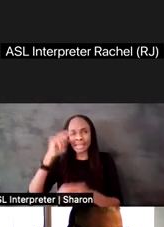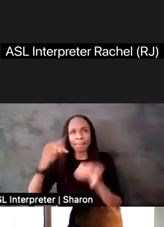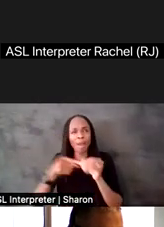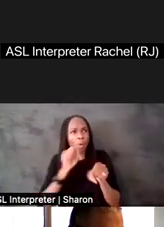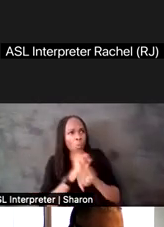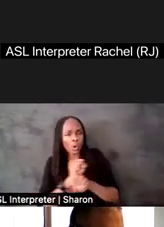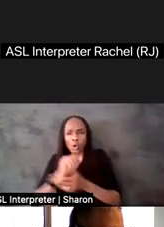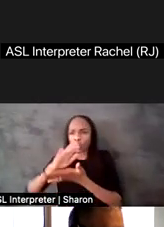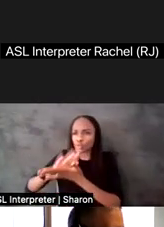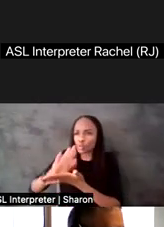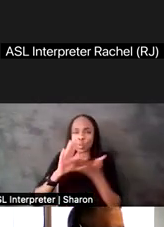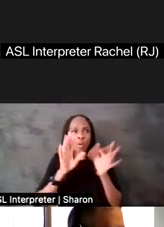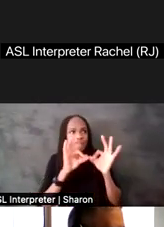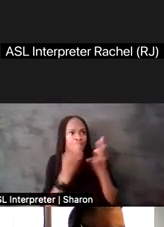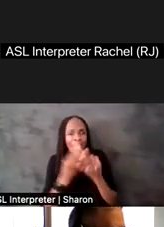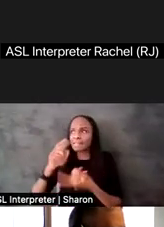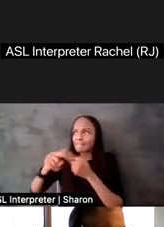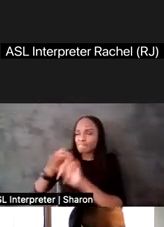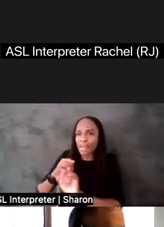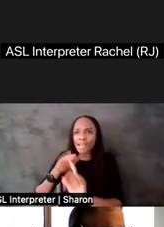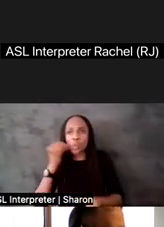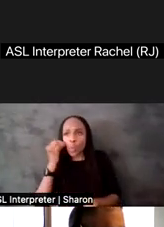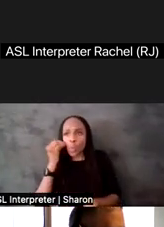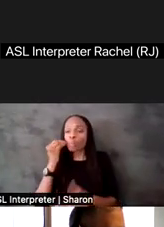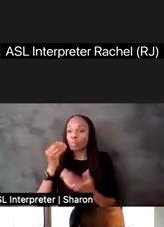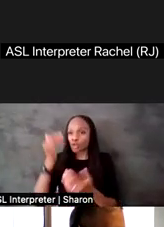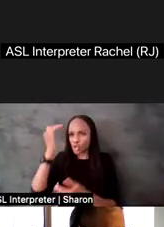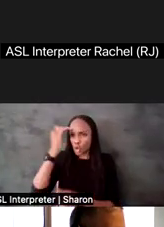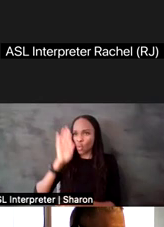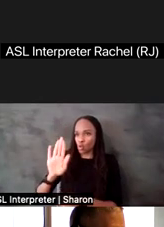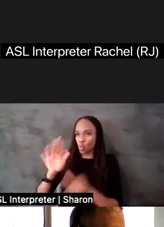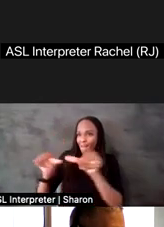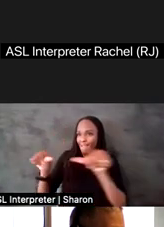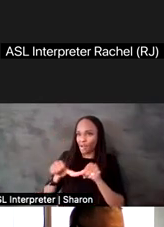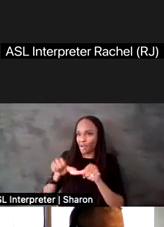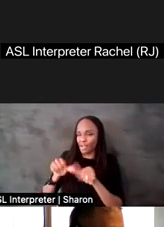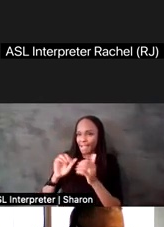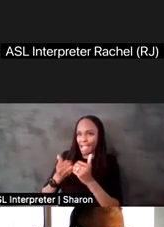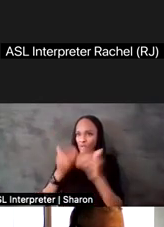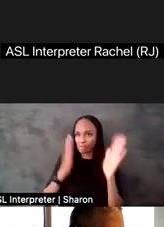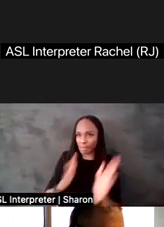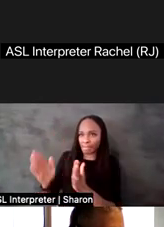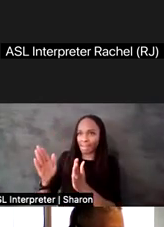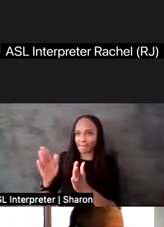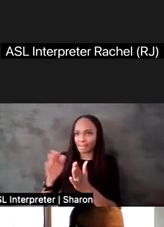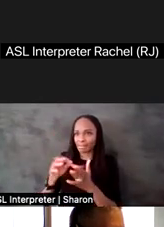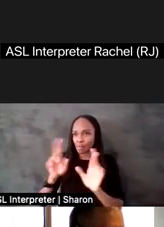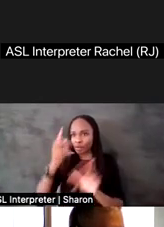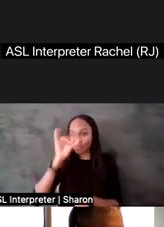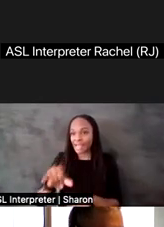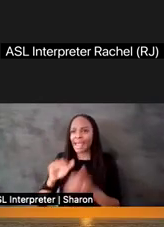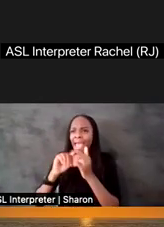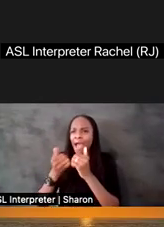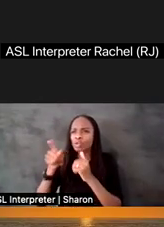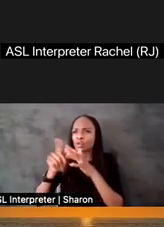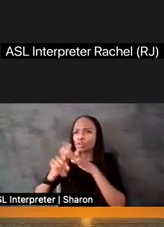family and friends' homes, knowing your area and how to plan and prepare for that. How would you evacuate,